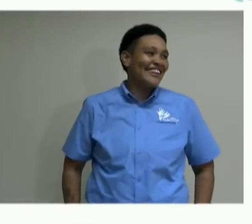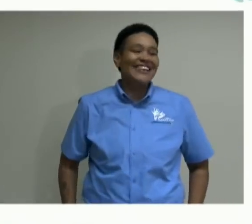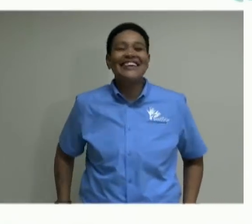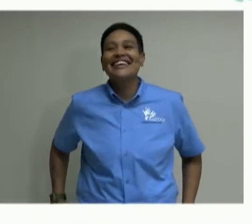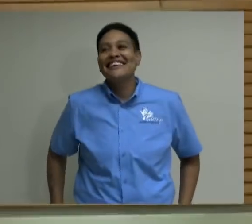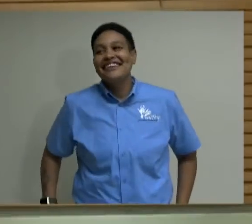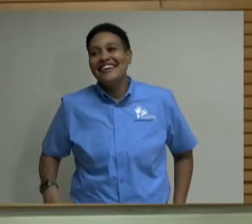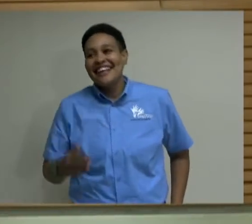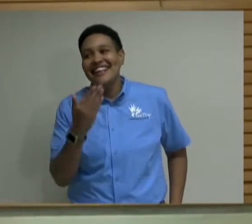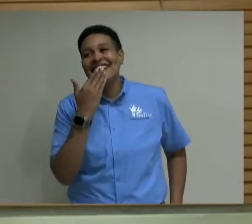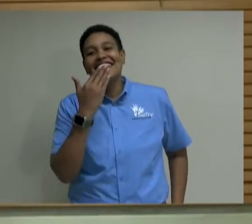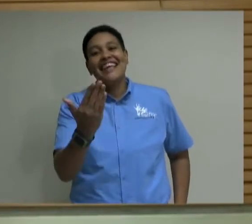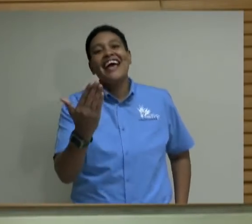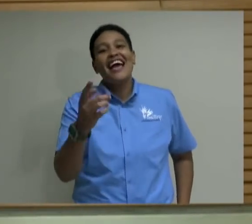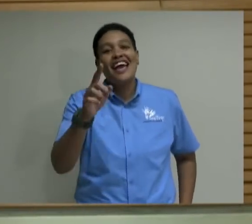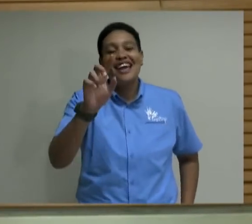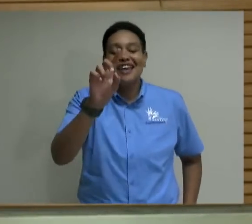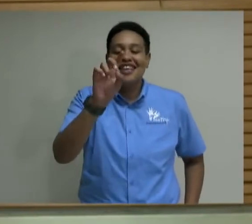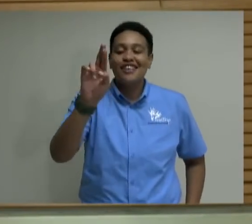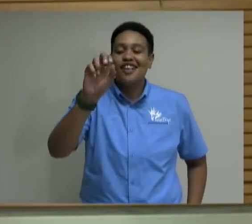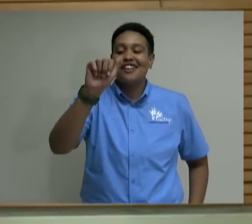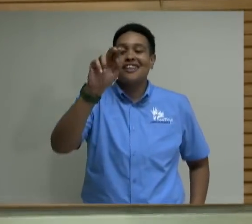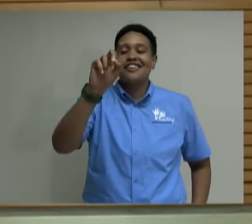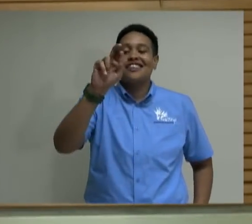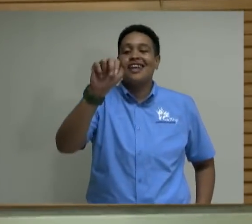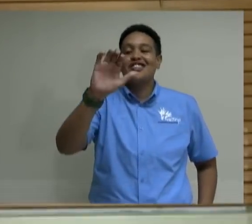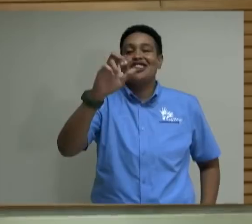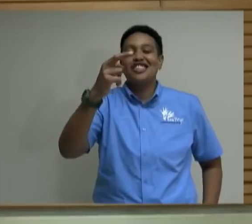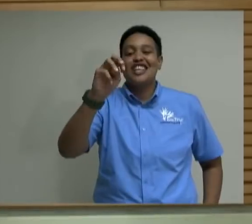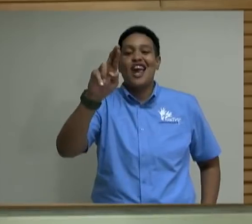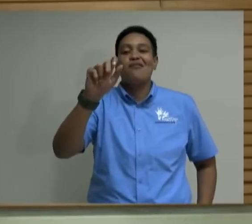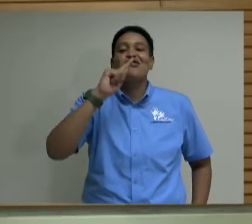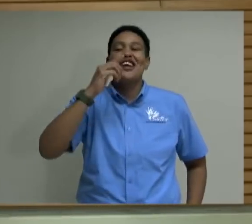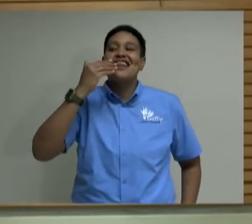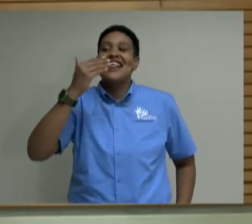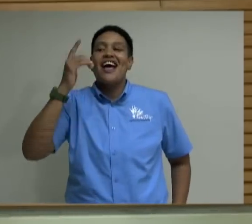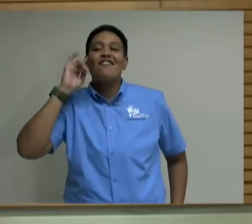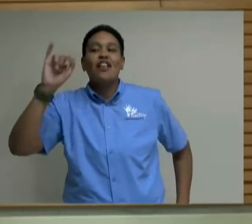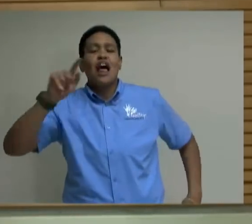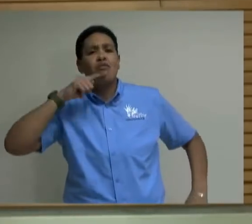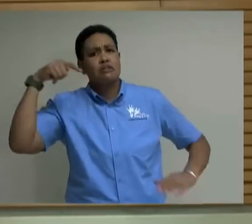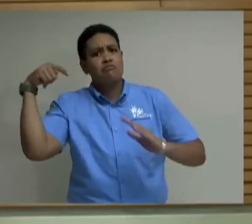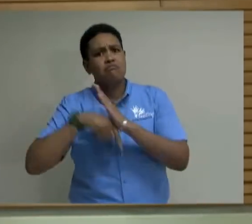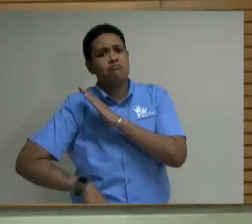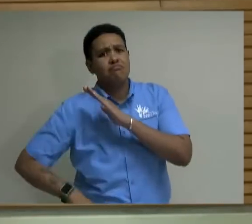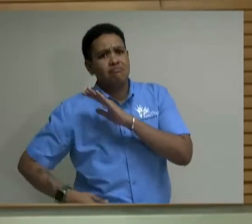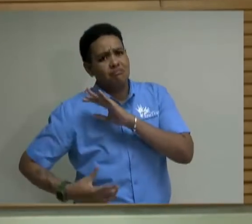Thank you very much, Dr. Sandra Chambers. Thanks for that very thorough